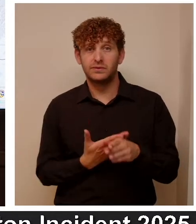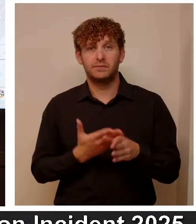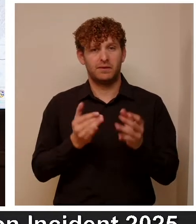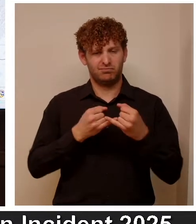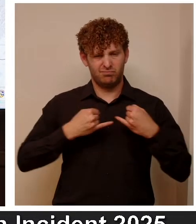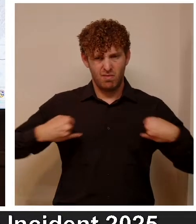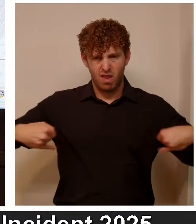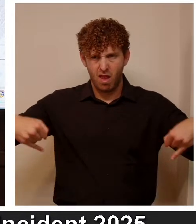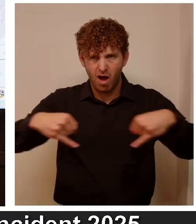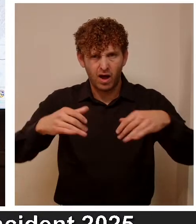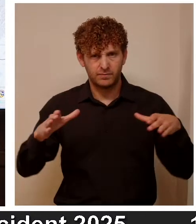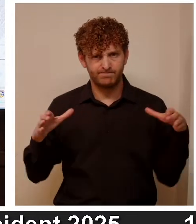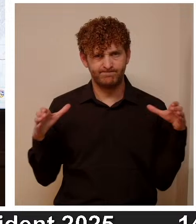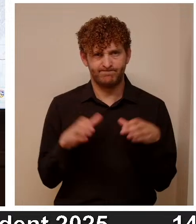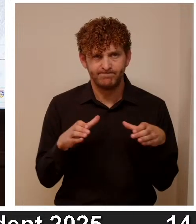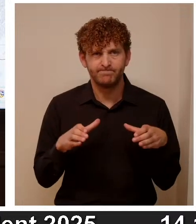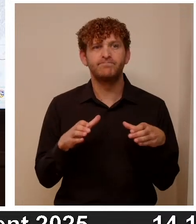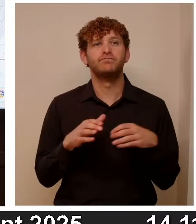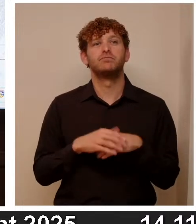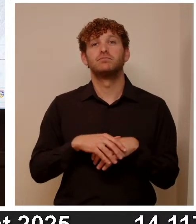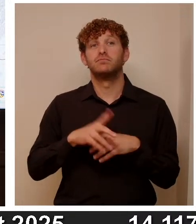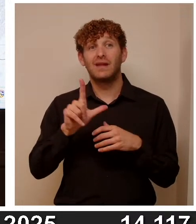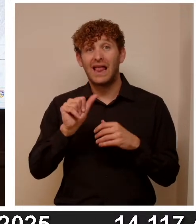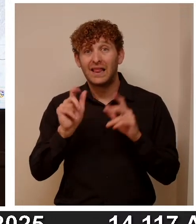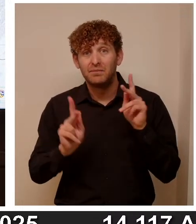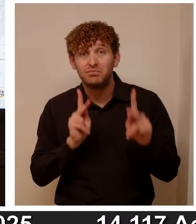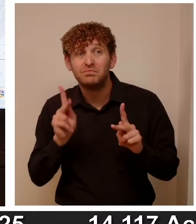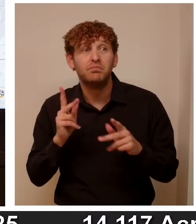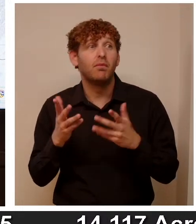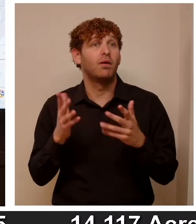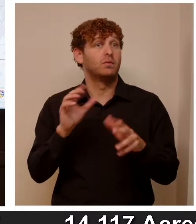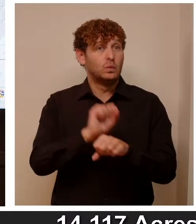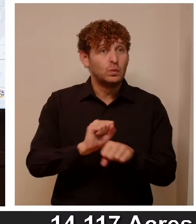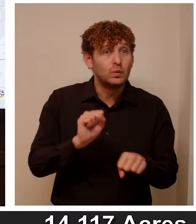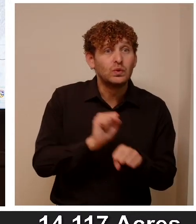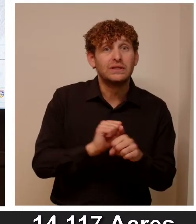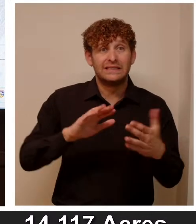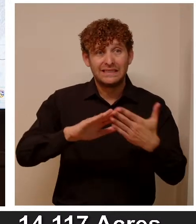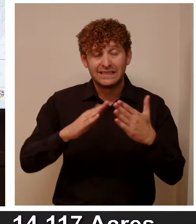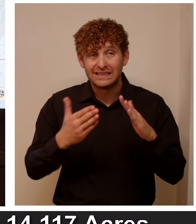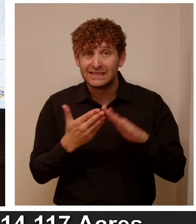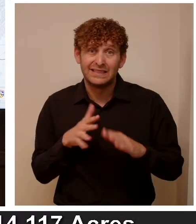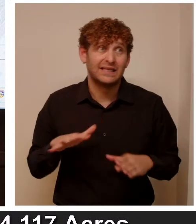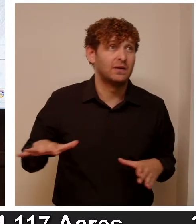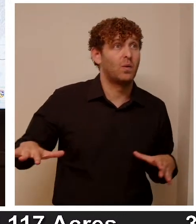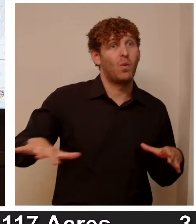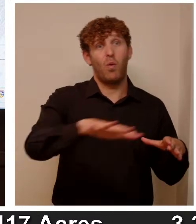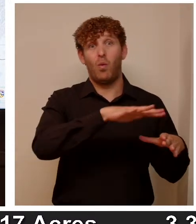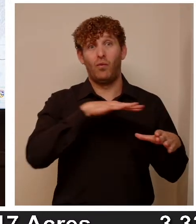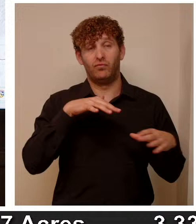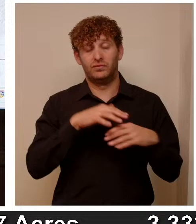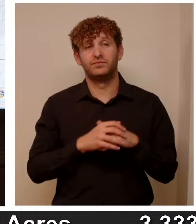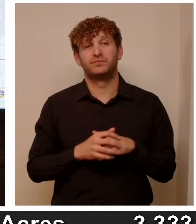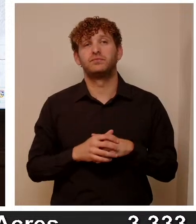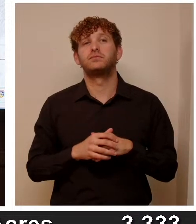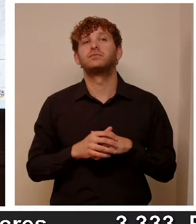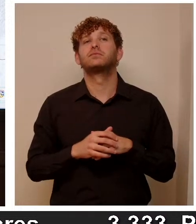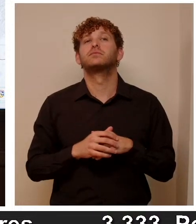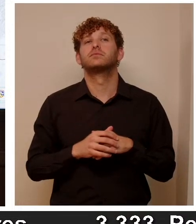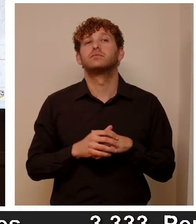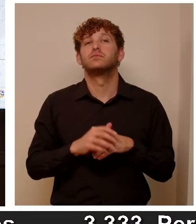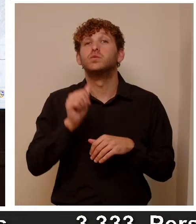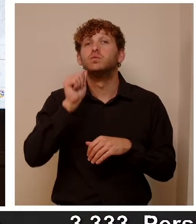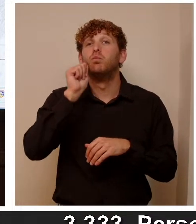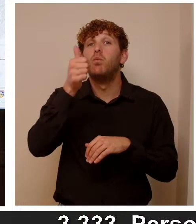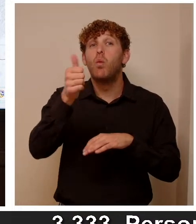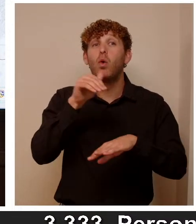the need of the folks in LA County and all the cities surrounding it. We'll be tuning in tomorrow night to give you